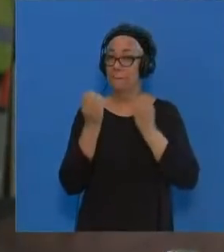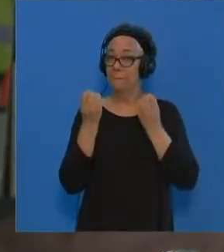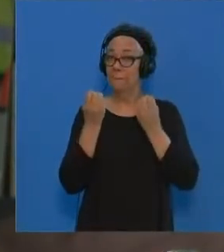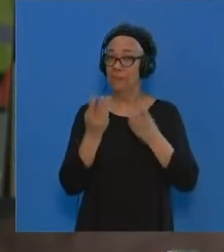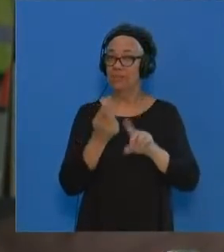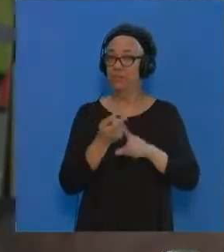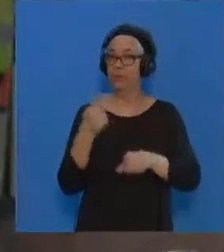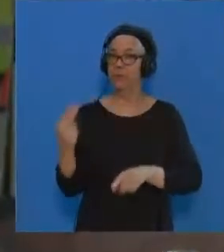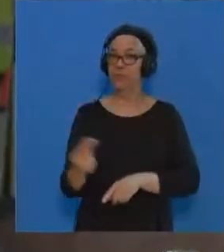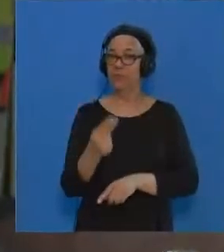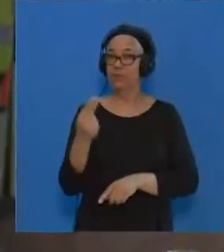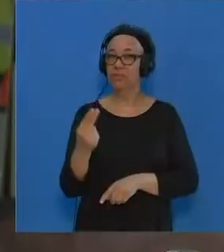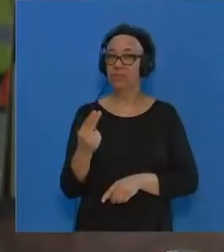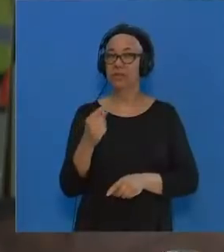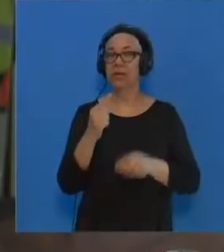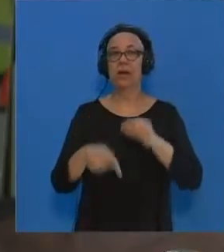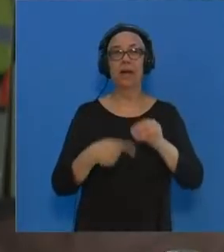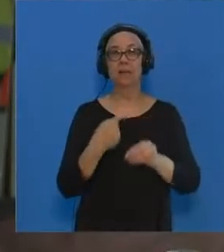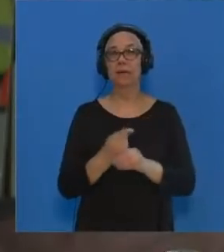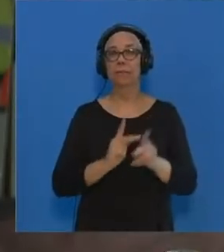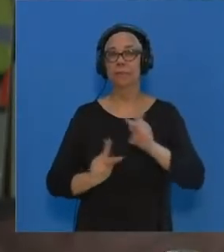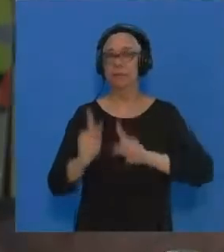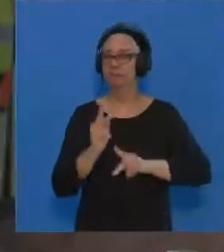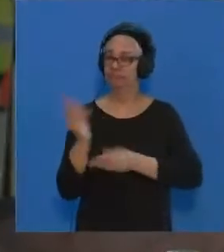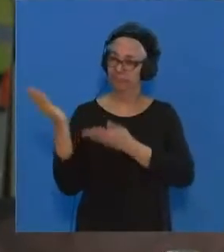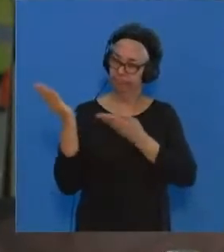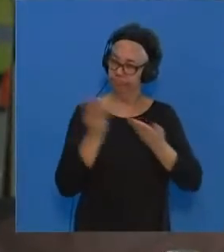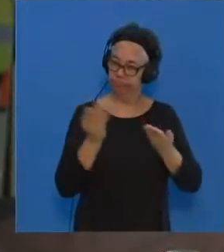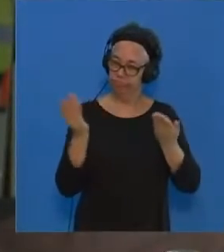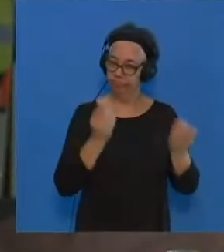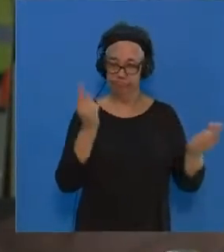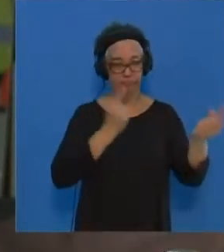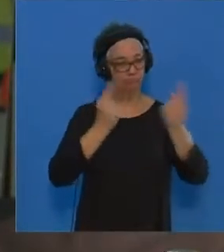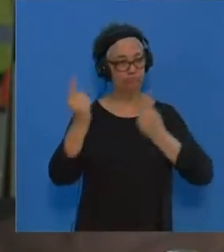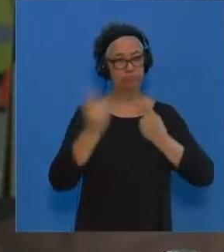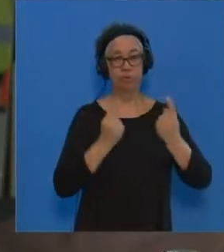concerning arrival of travelers and visitors can be located at